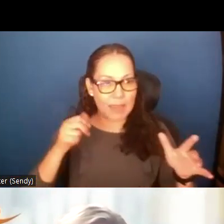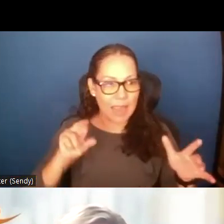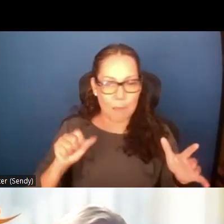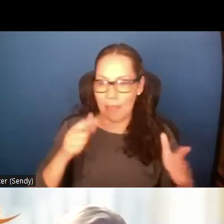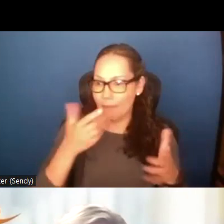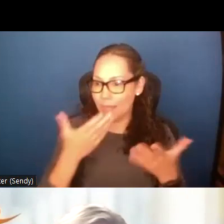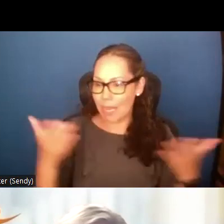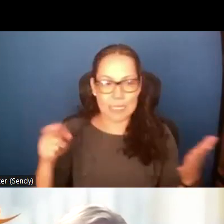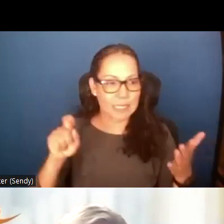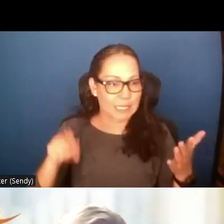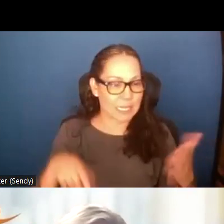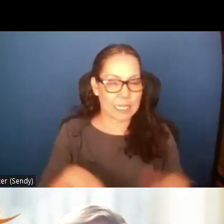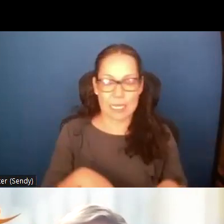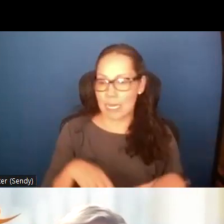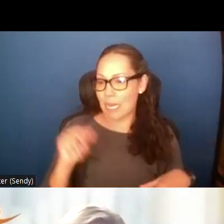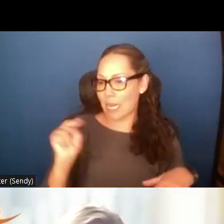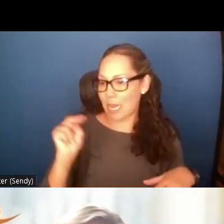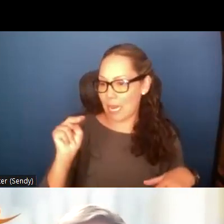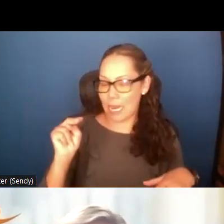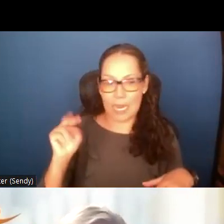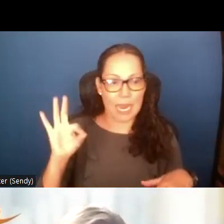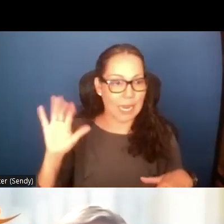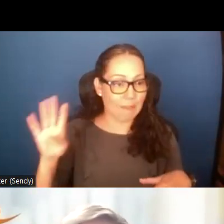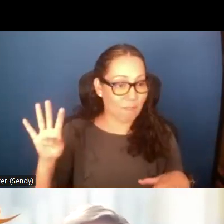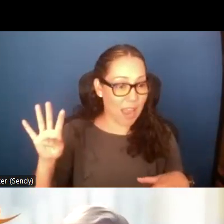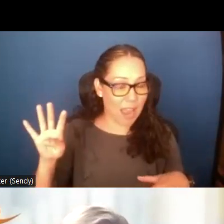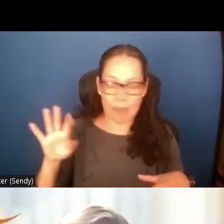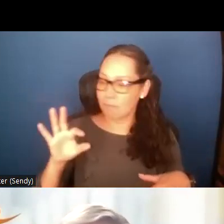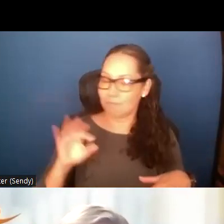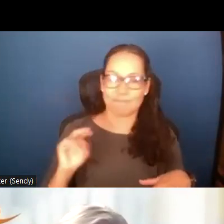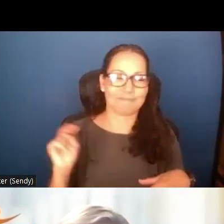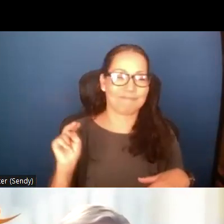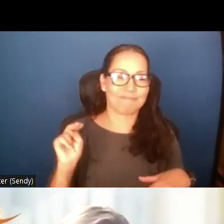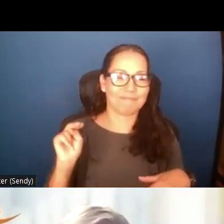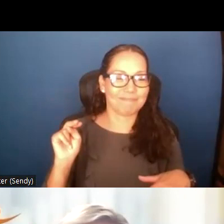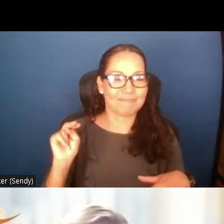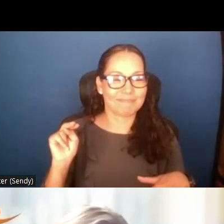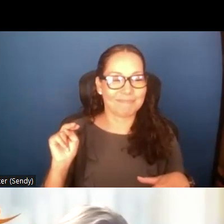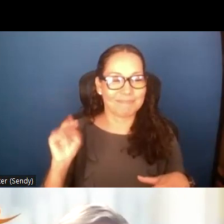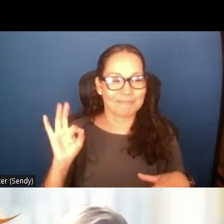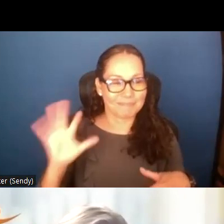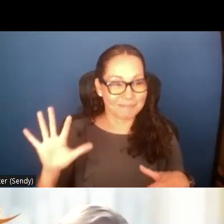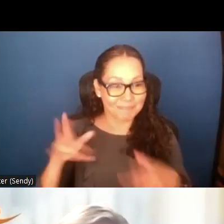be tested for N95s versus just needing some surgical masks. So there was just a lot of